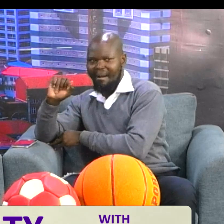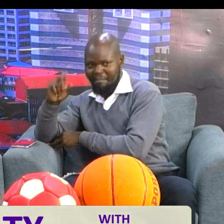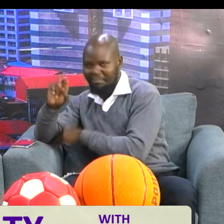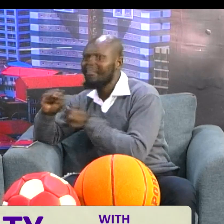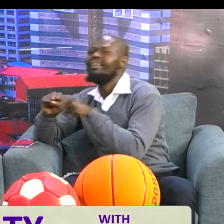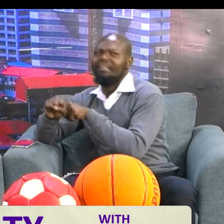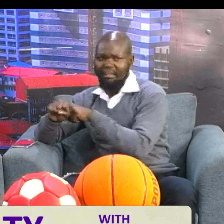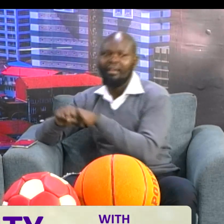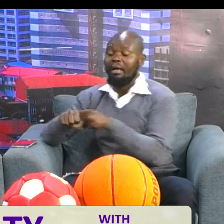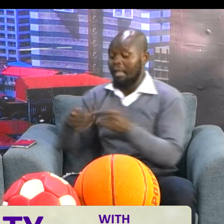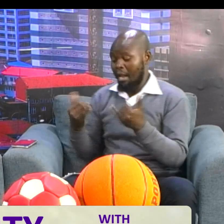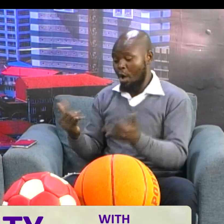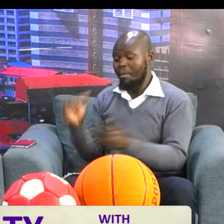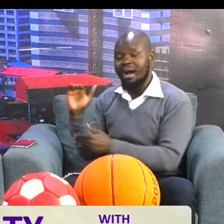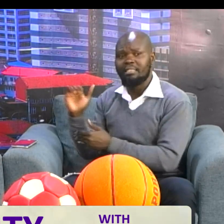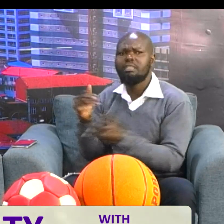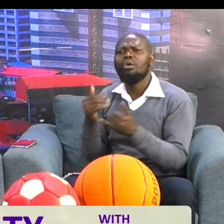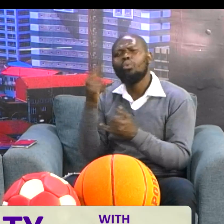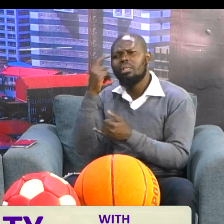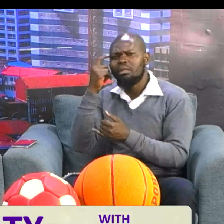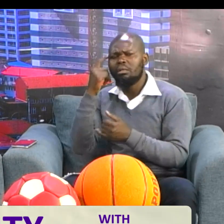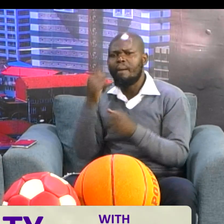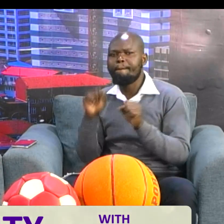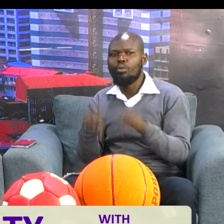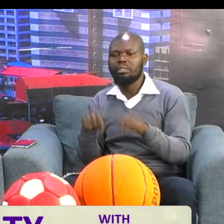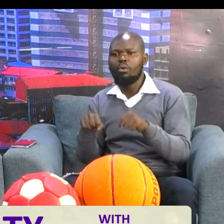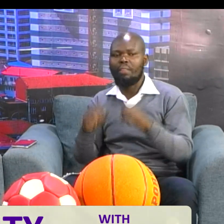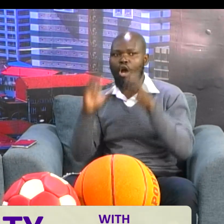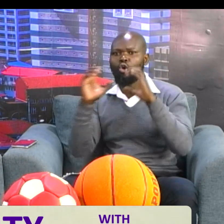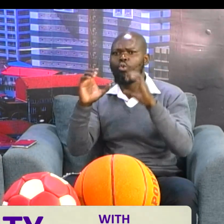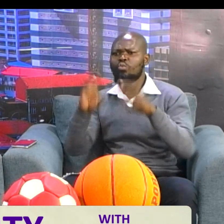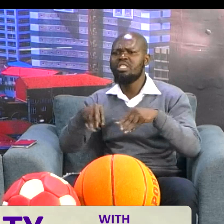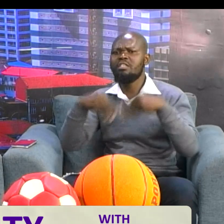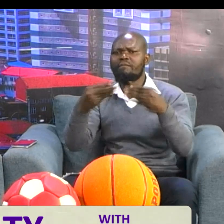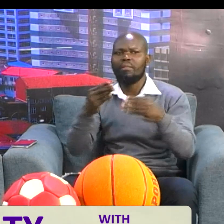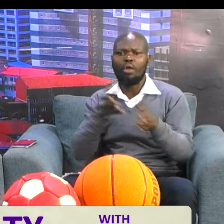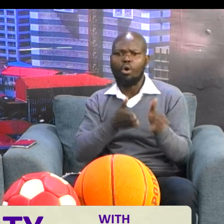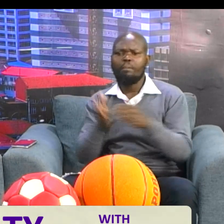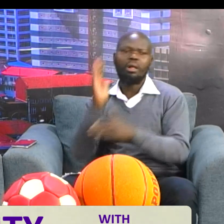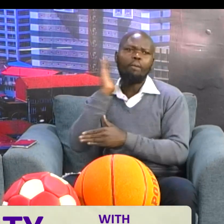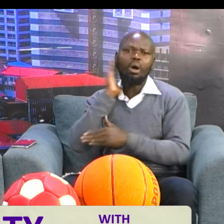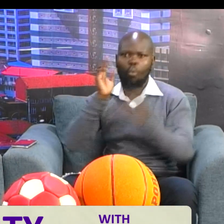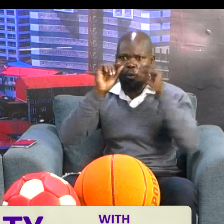yes, right now Muranga is better than Shabana, as you said. But do you think that